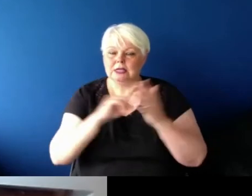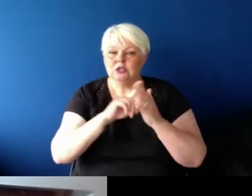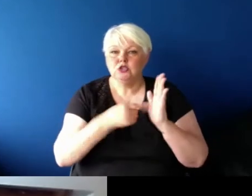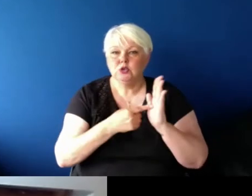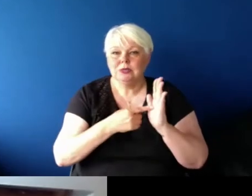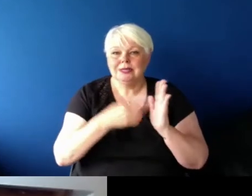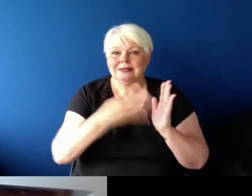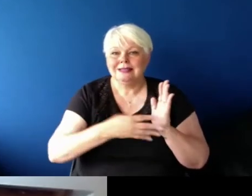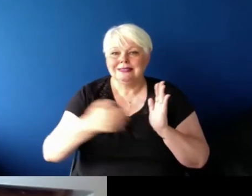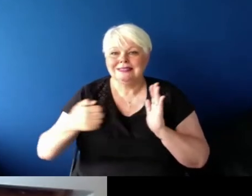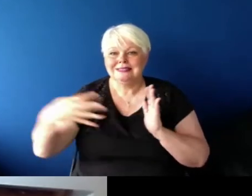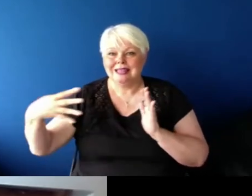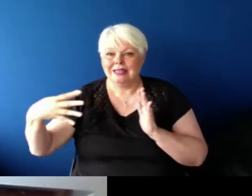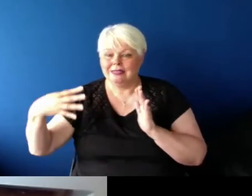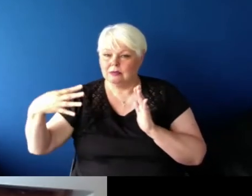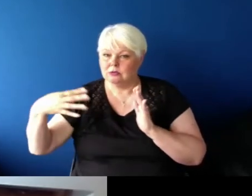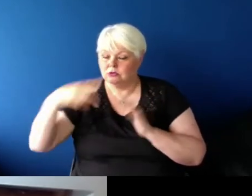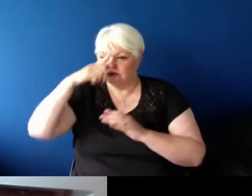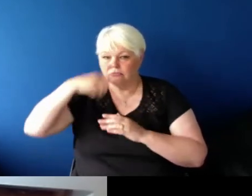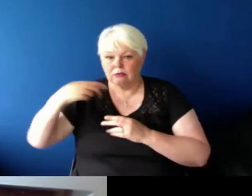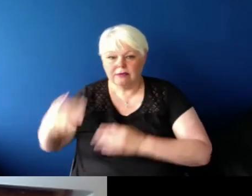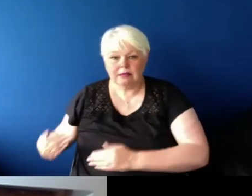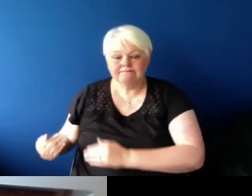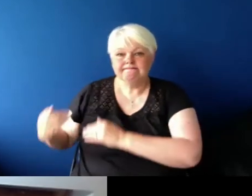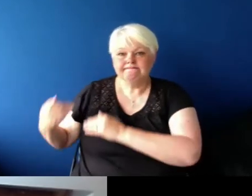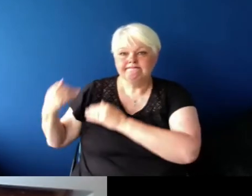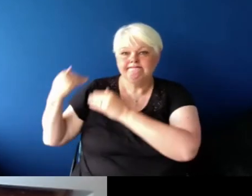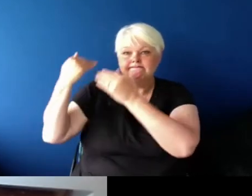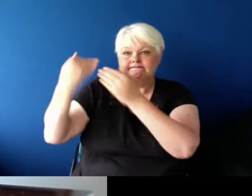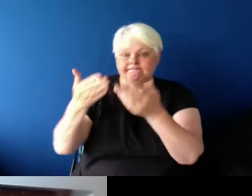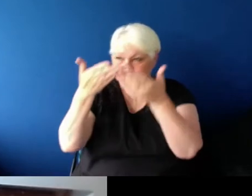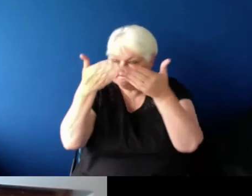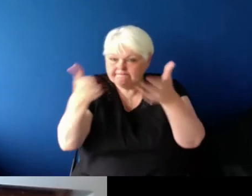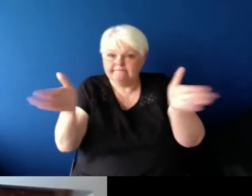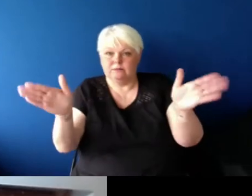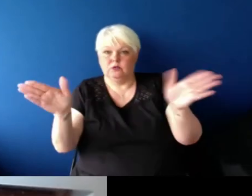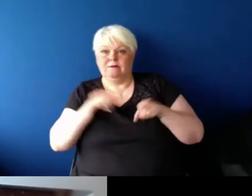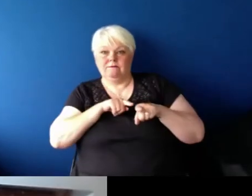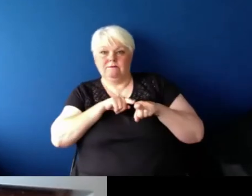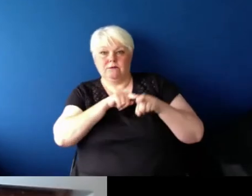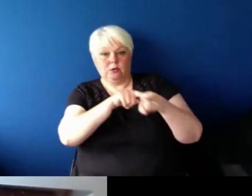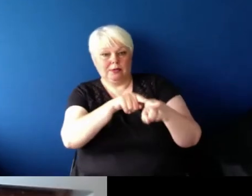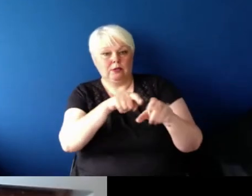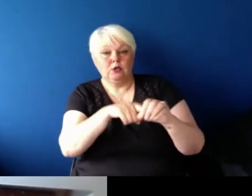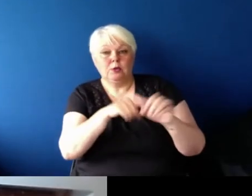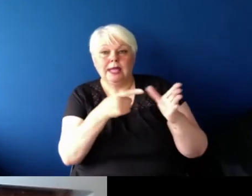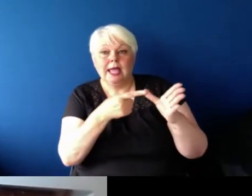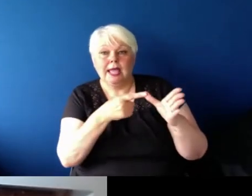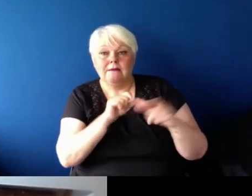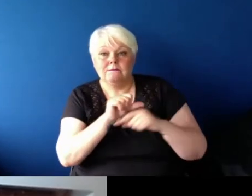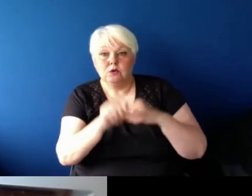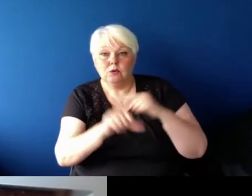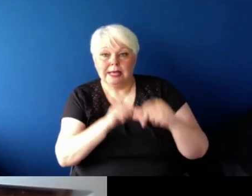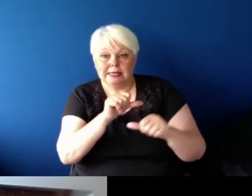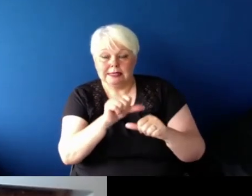And that raised the profile of the LGBT plus rights movement worldwide. So following this Q&A format, we're going to speak